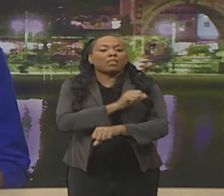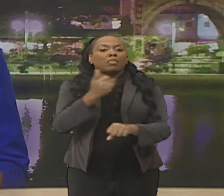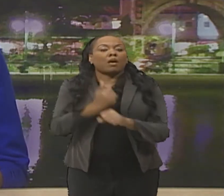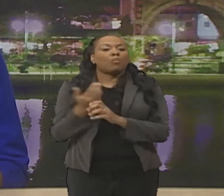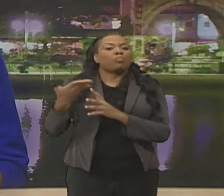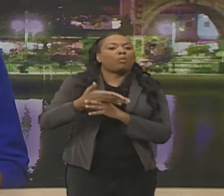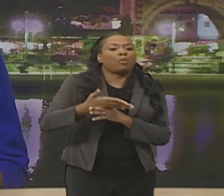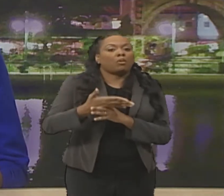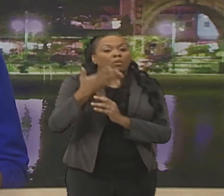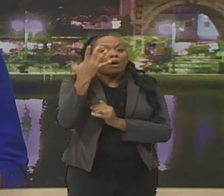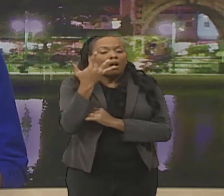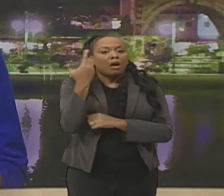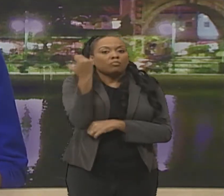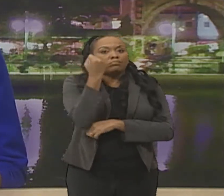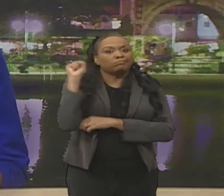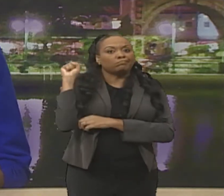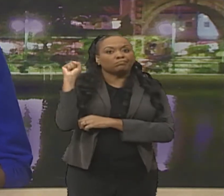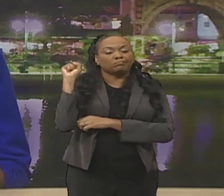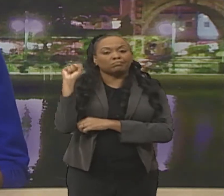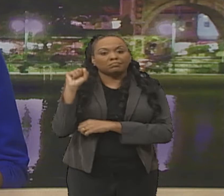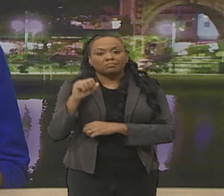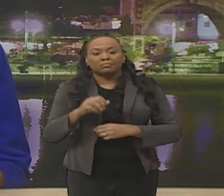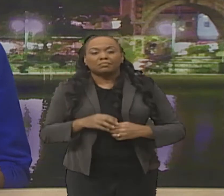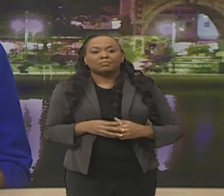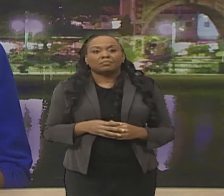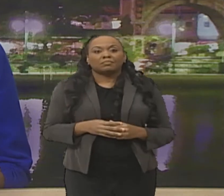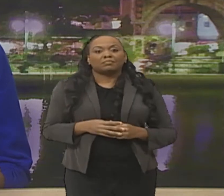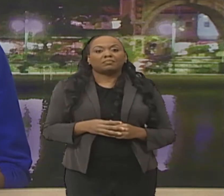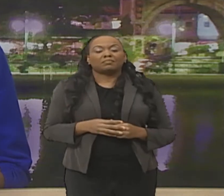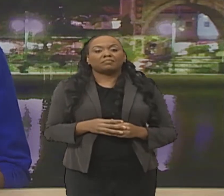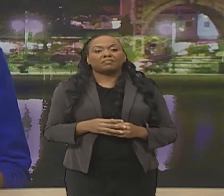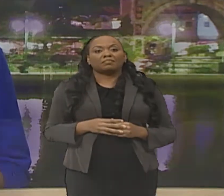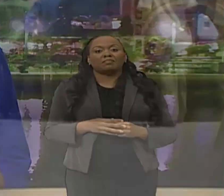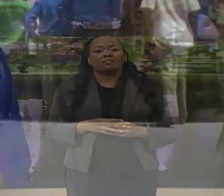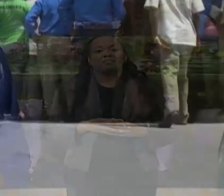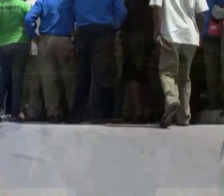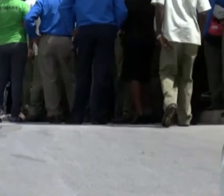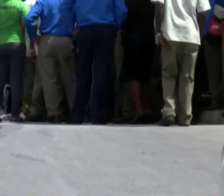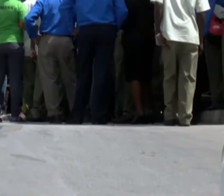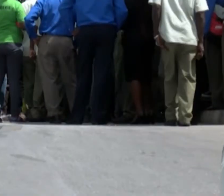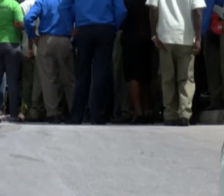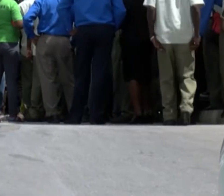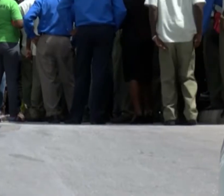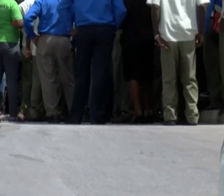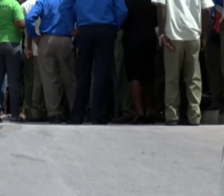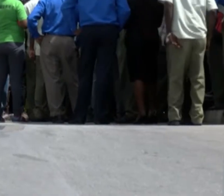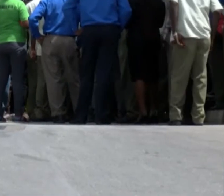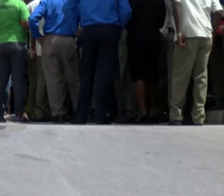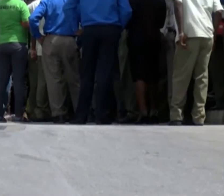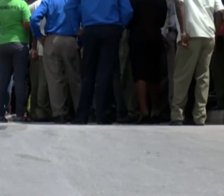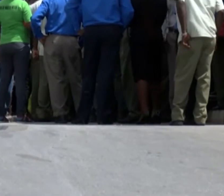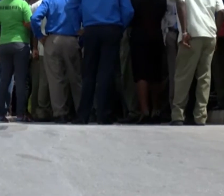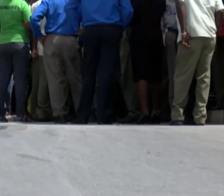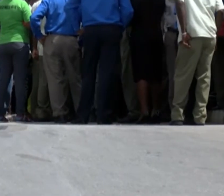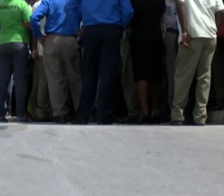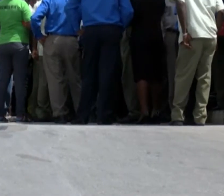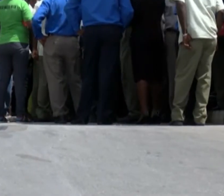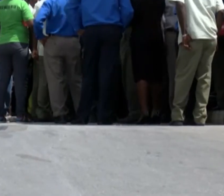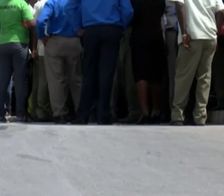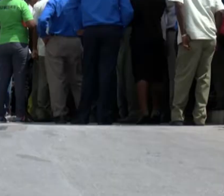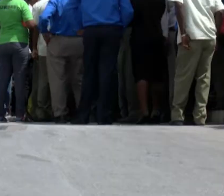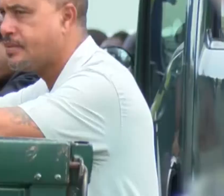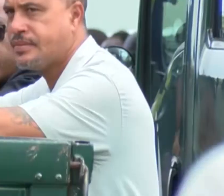disrupted today due to industrial action. CBC understands workers refused to return to their posts after meeting with